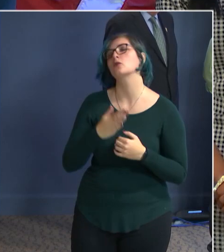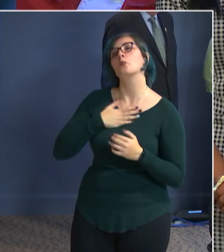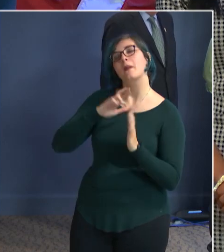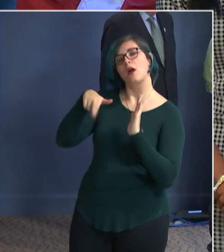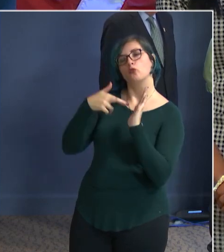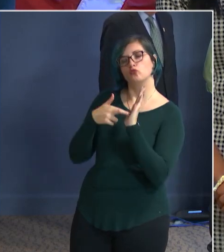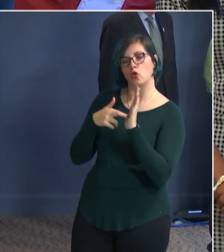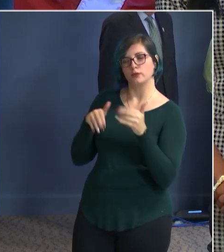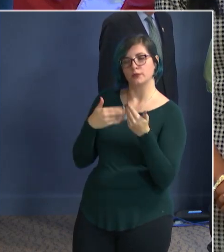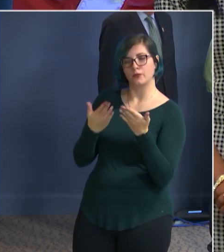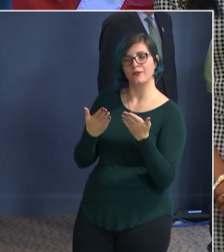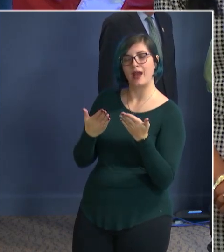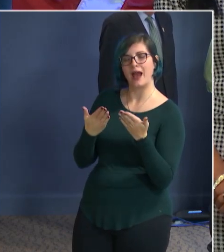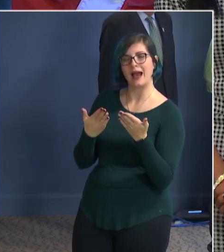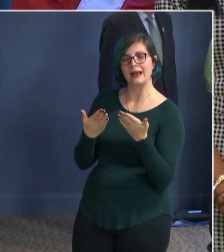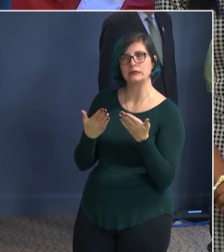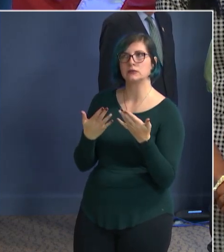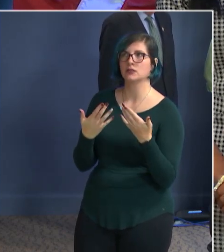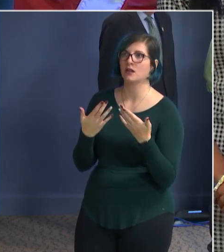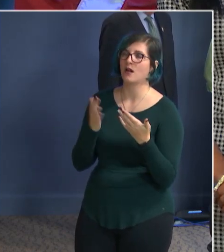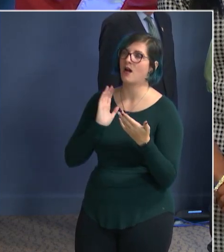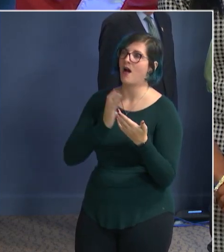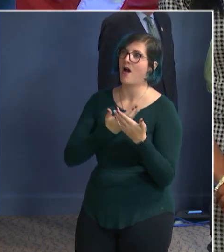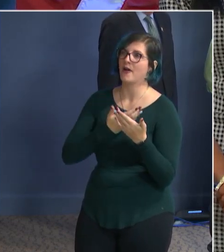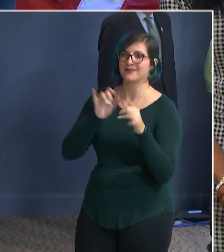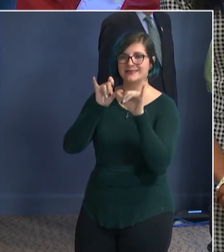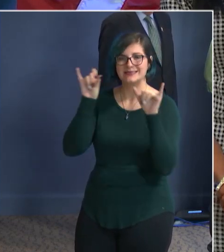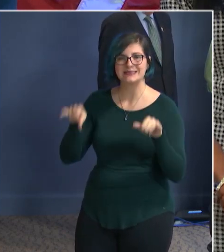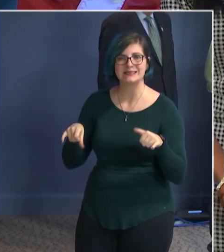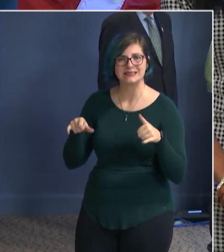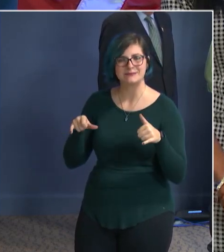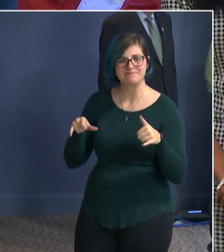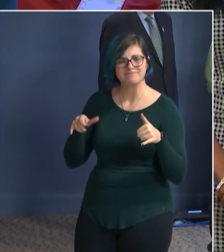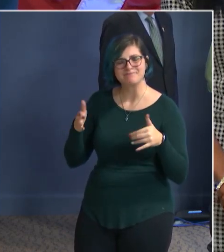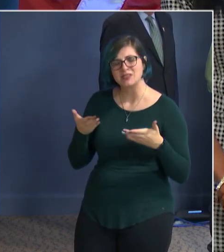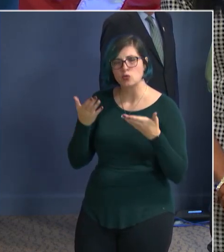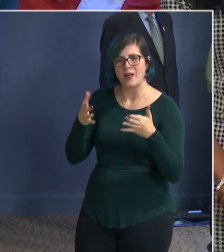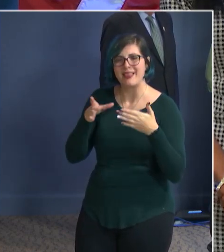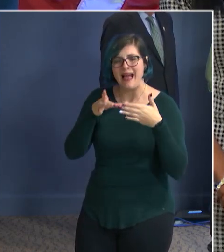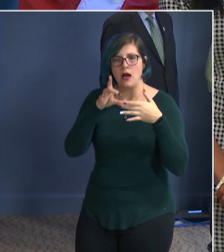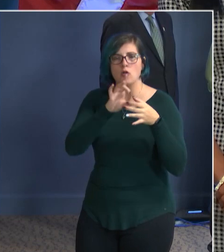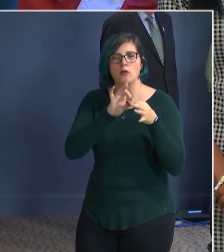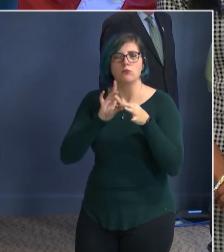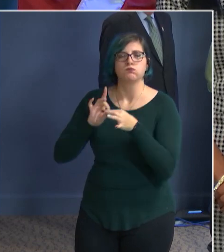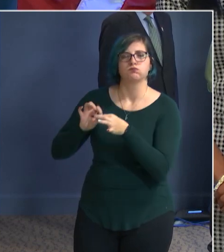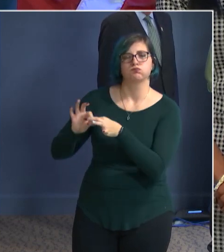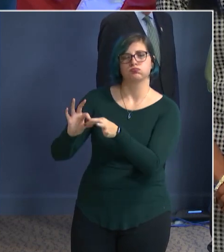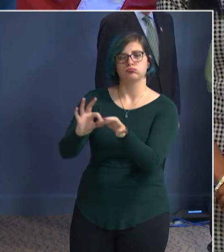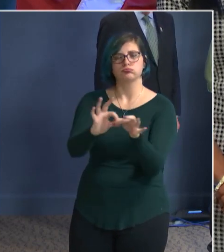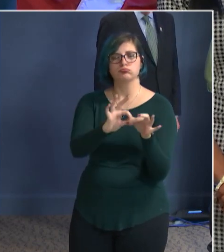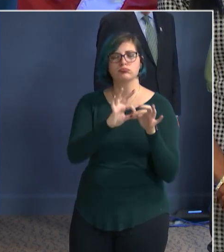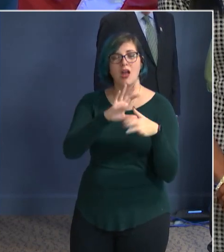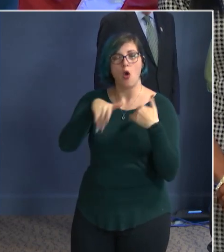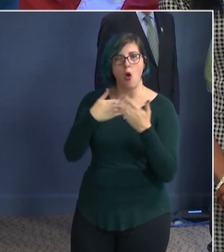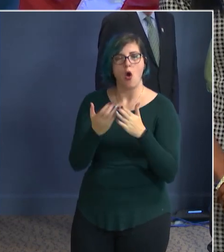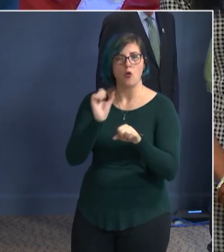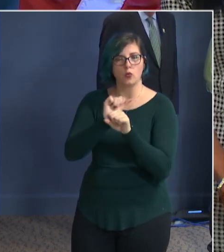our robust ecosystem with the type of connective tissue that allows us to all be pulling in the same direction.